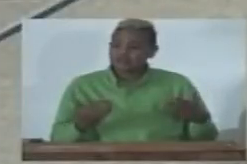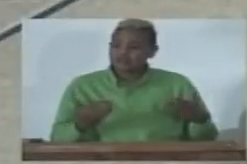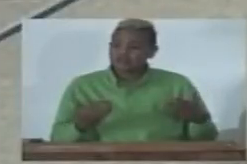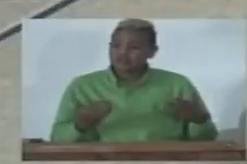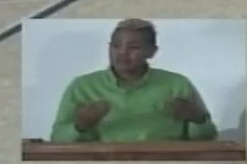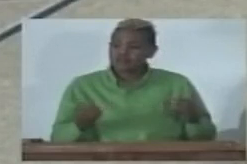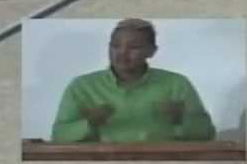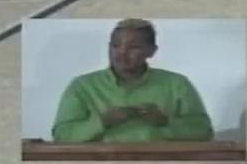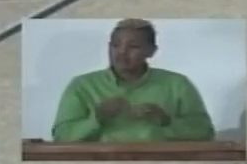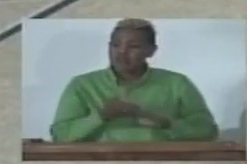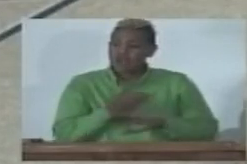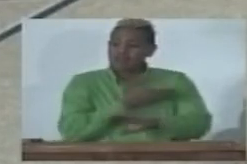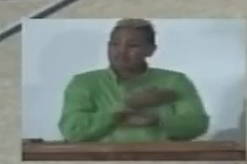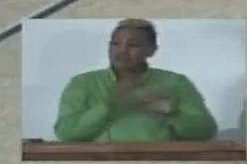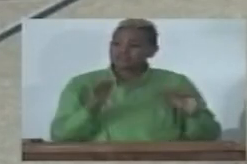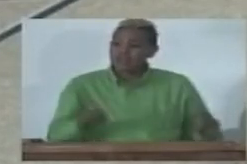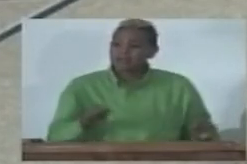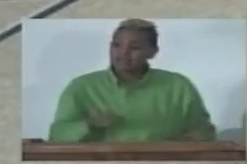ability. Now,